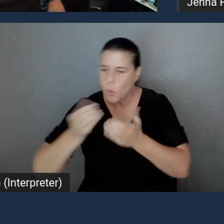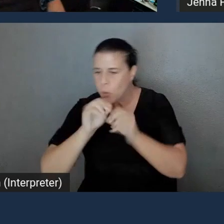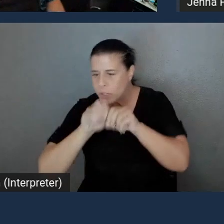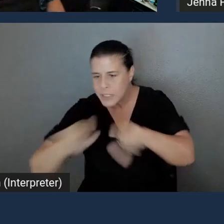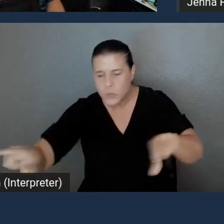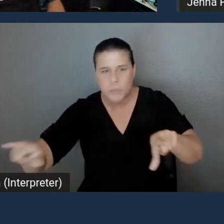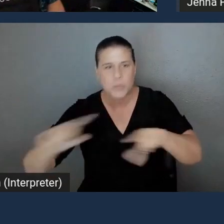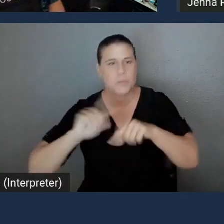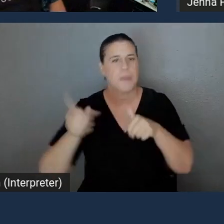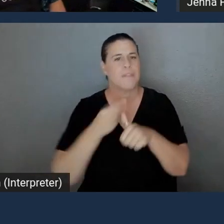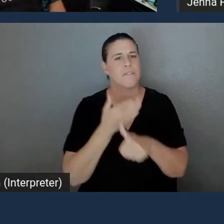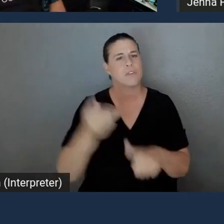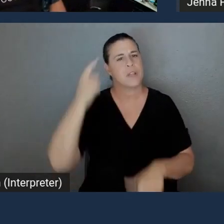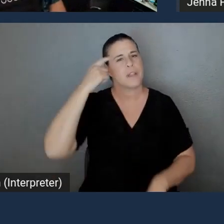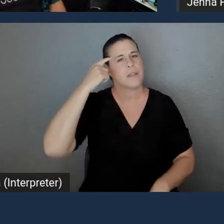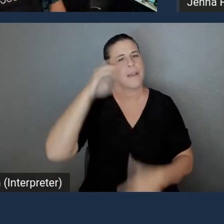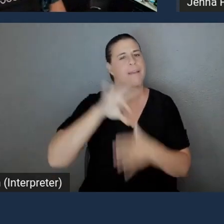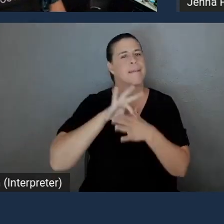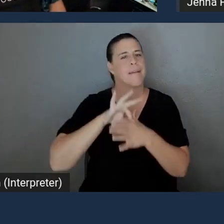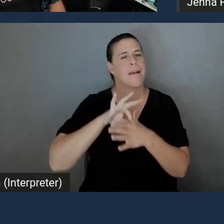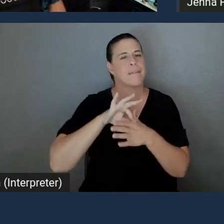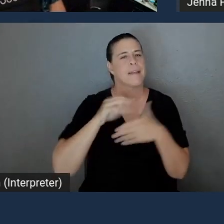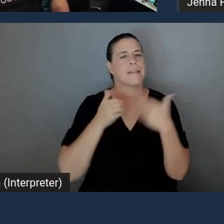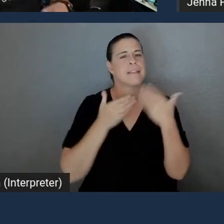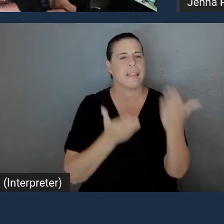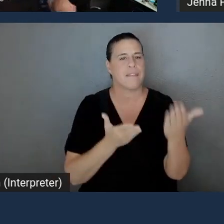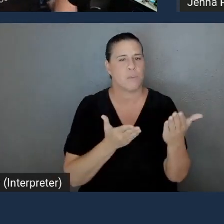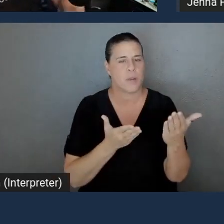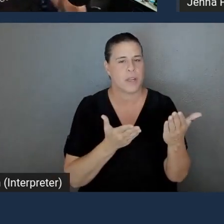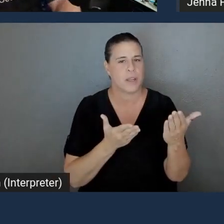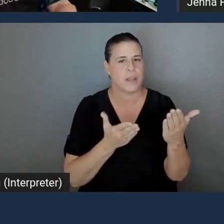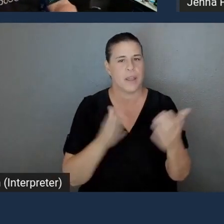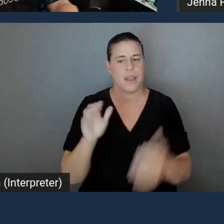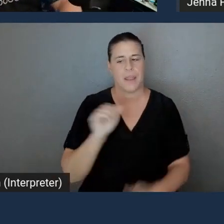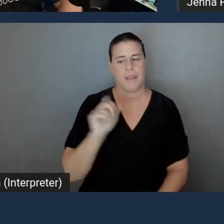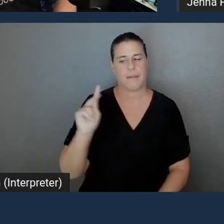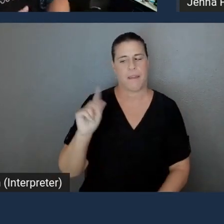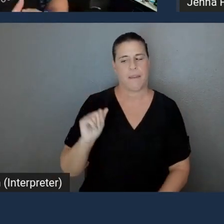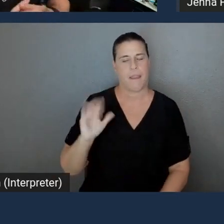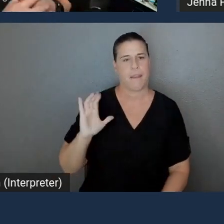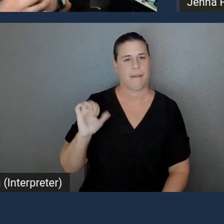is content delivery, right? Content delivery network, aka CloudFront.